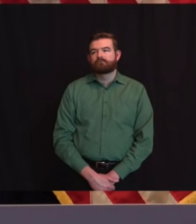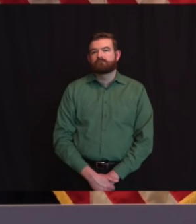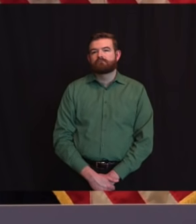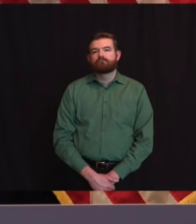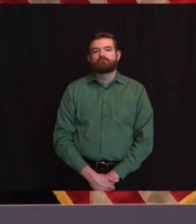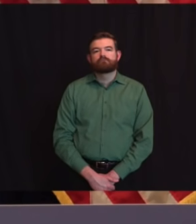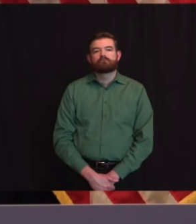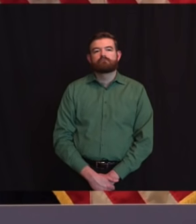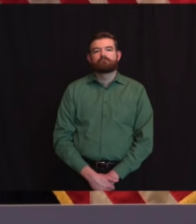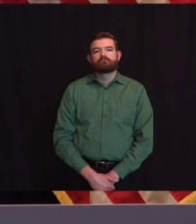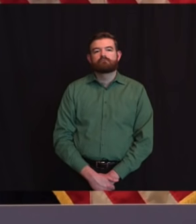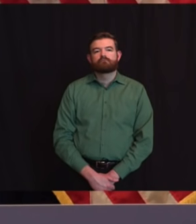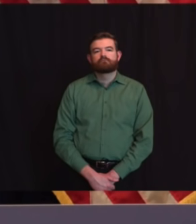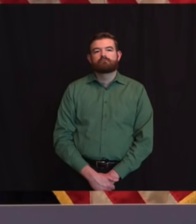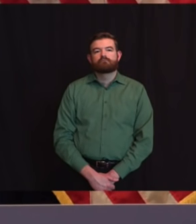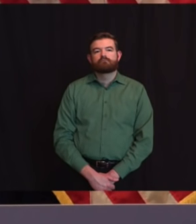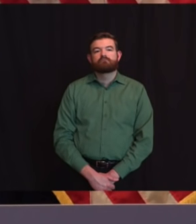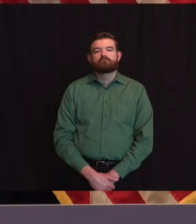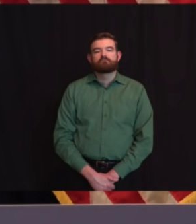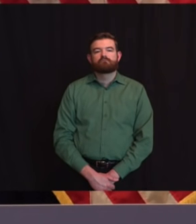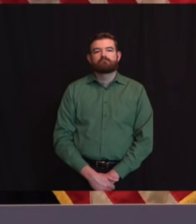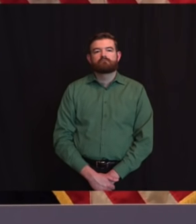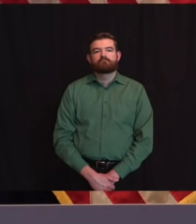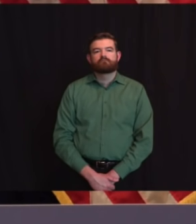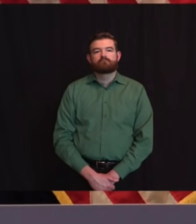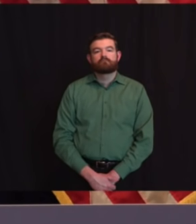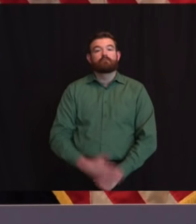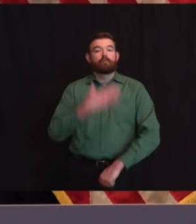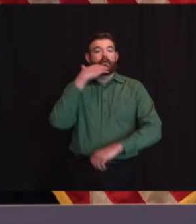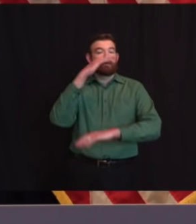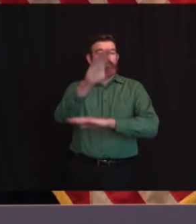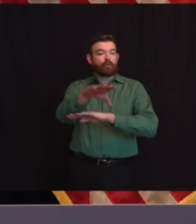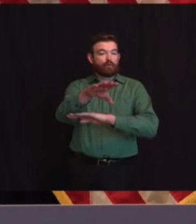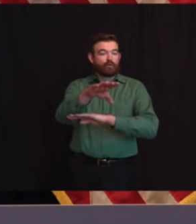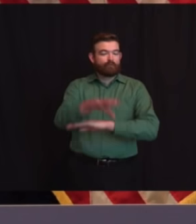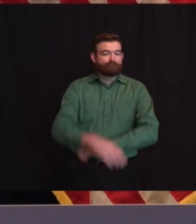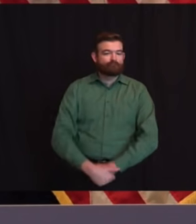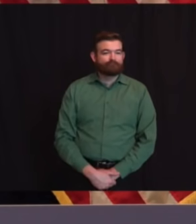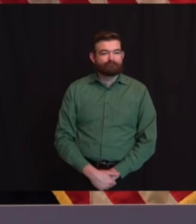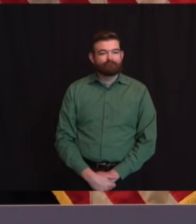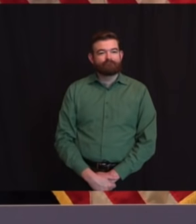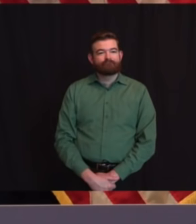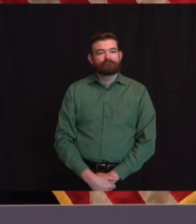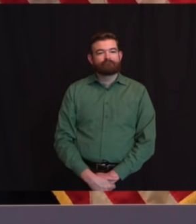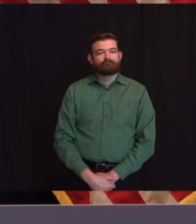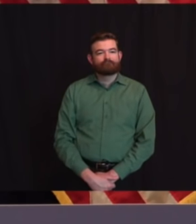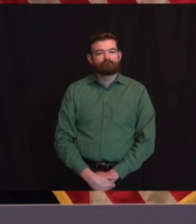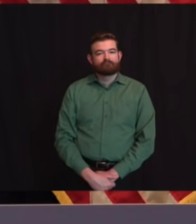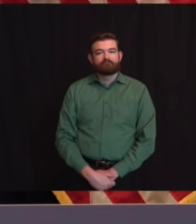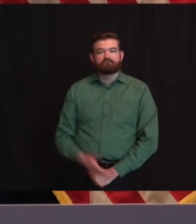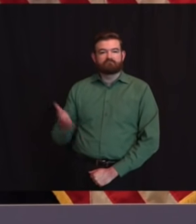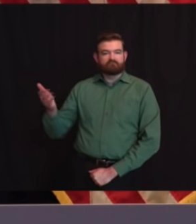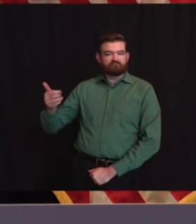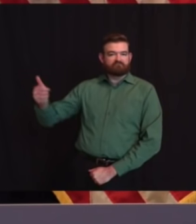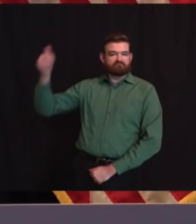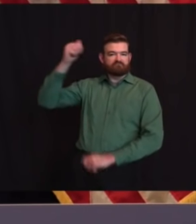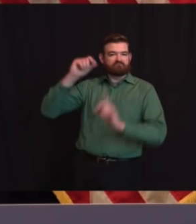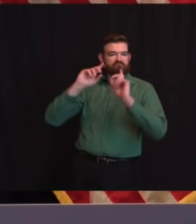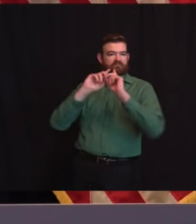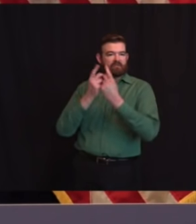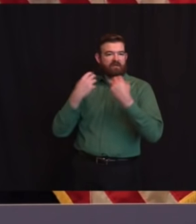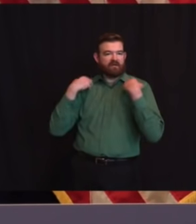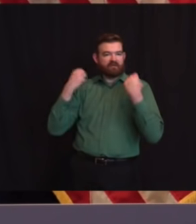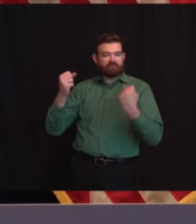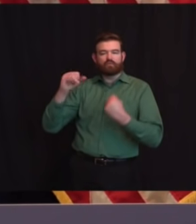Good afternoon, everyone. I'm joined by the woman who needs no introduction. To my right, Health Commissioner Judy Persichilli. To her